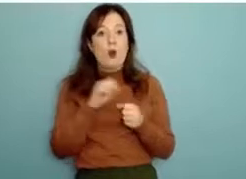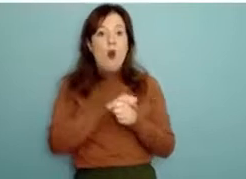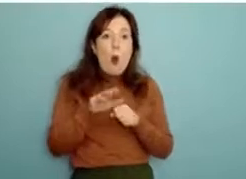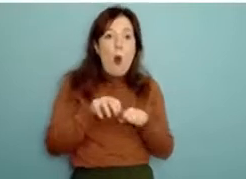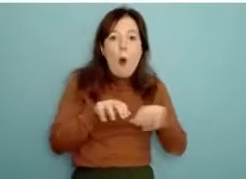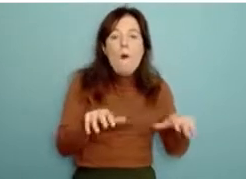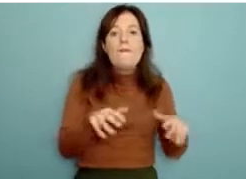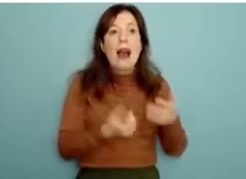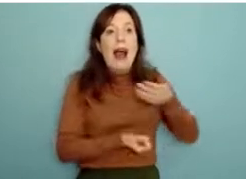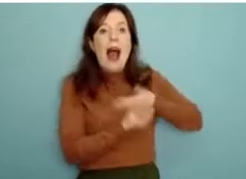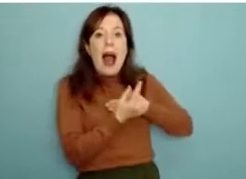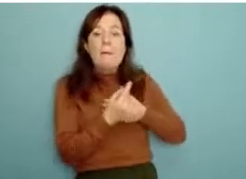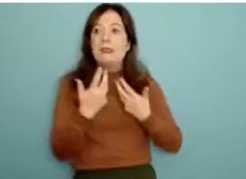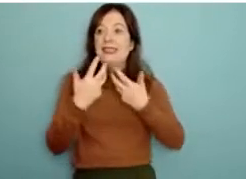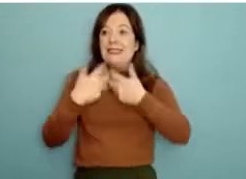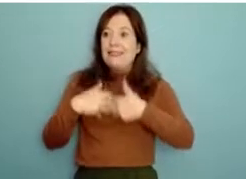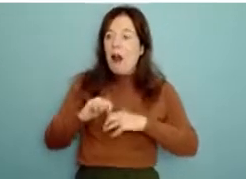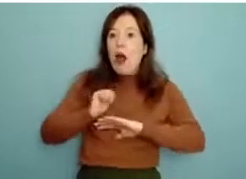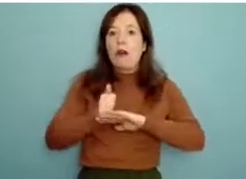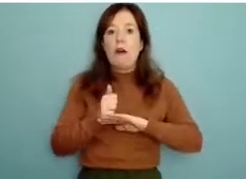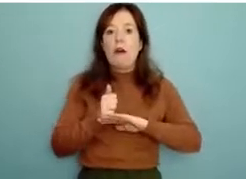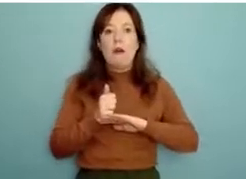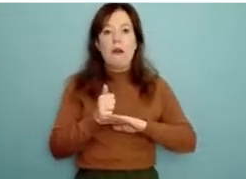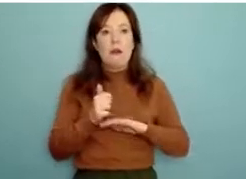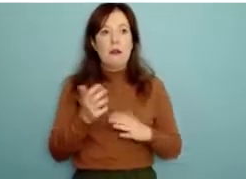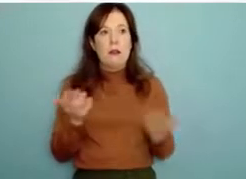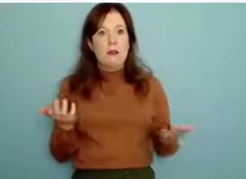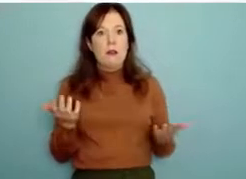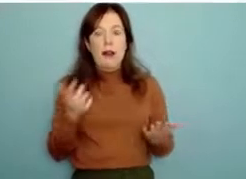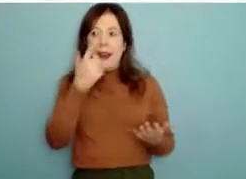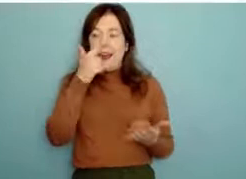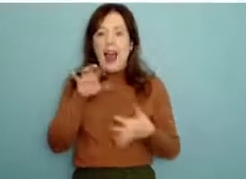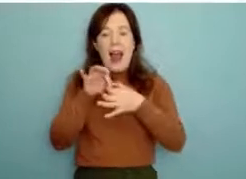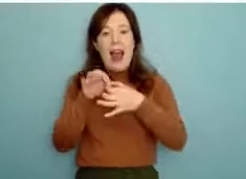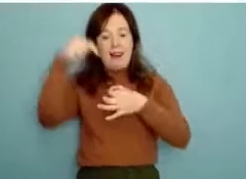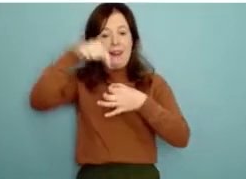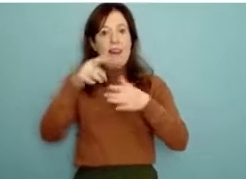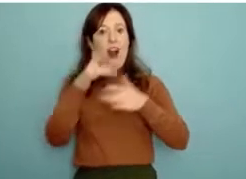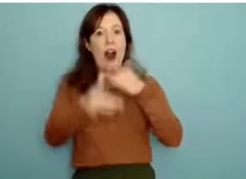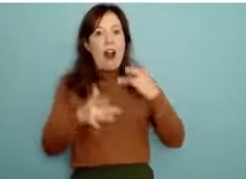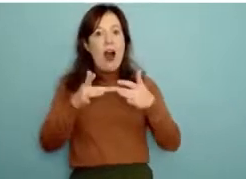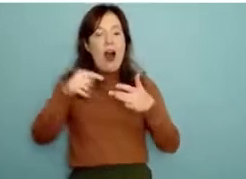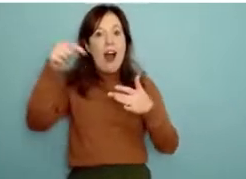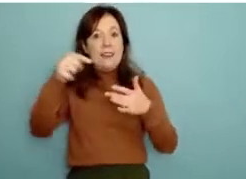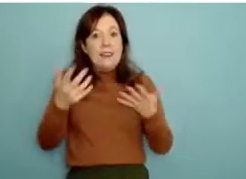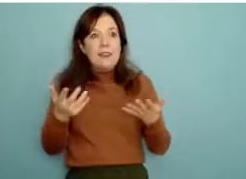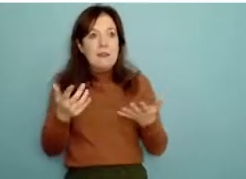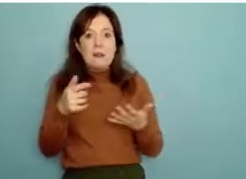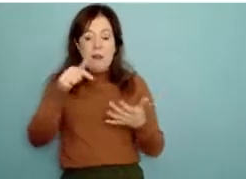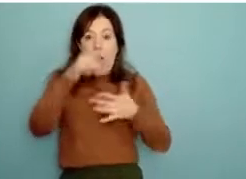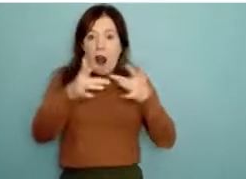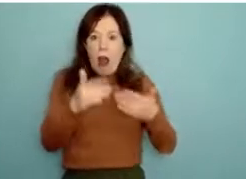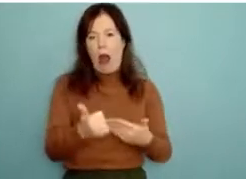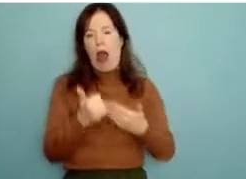of the use in technology, we can now complete these measures online. This has really helped me enormously,